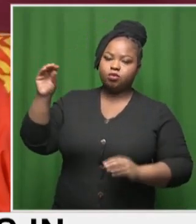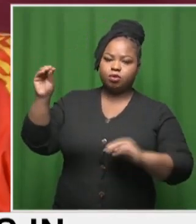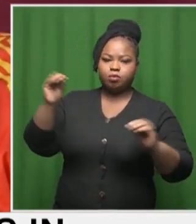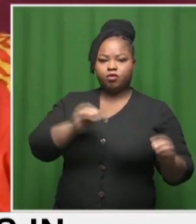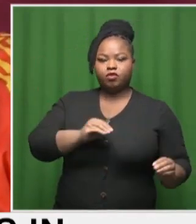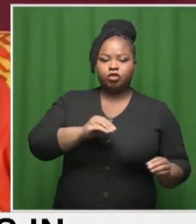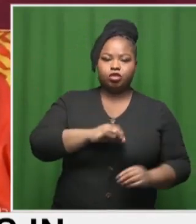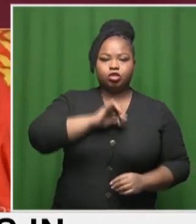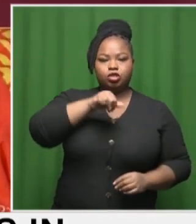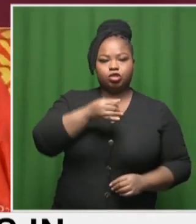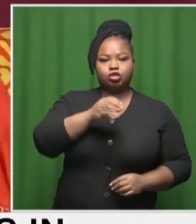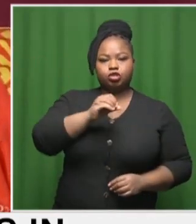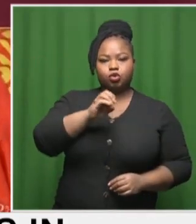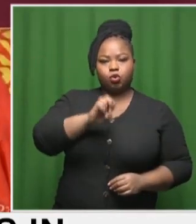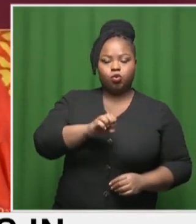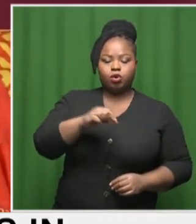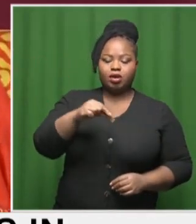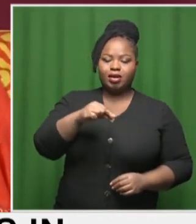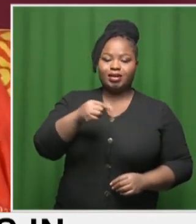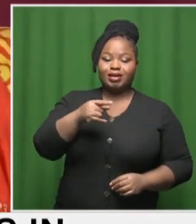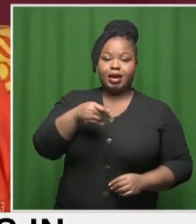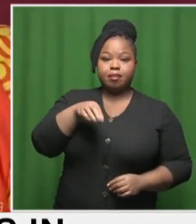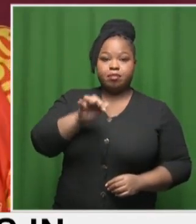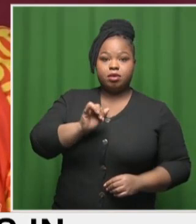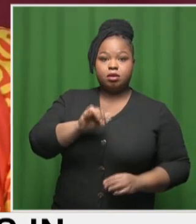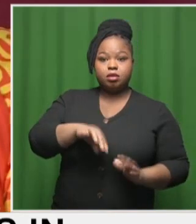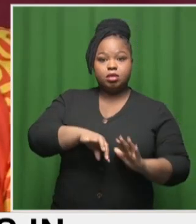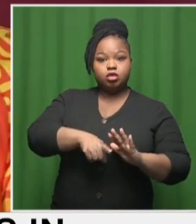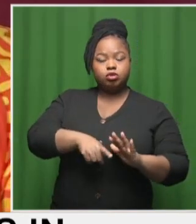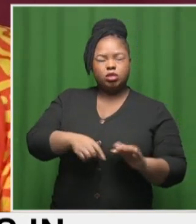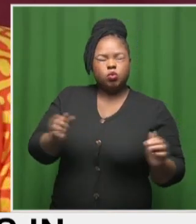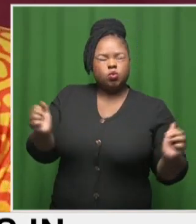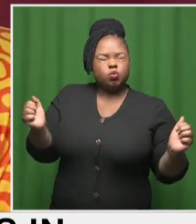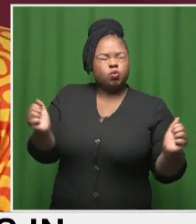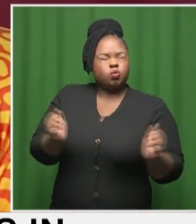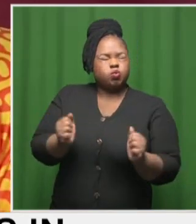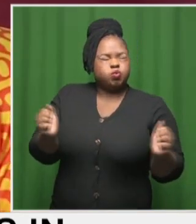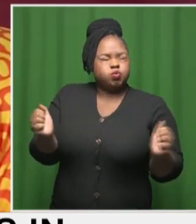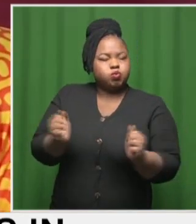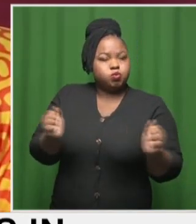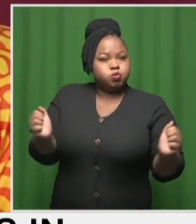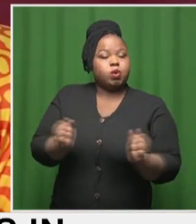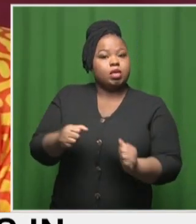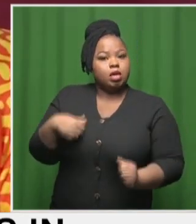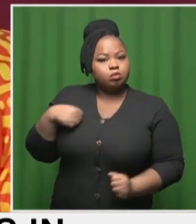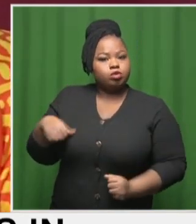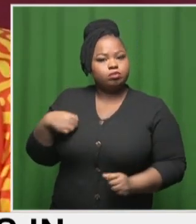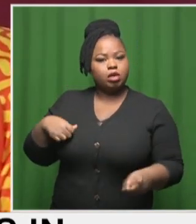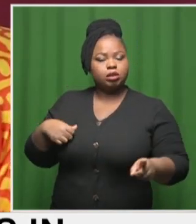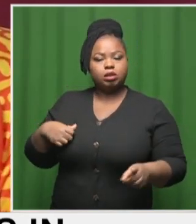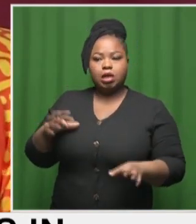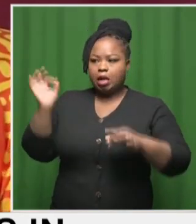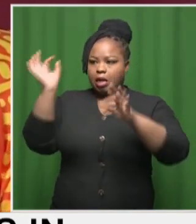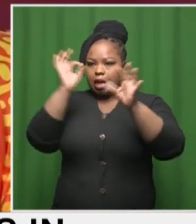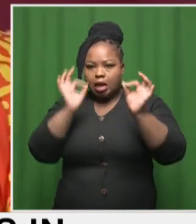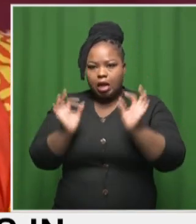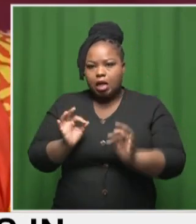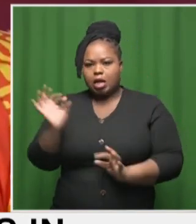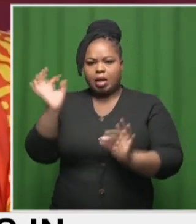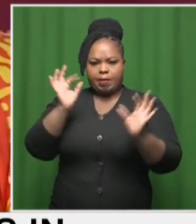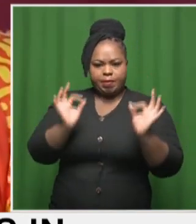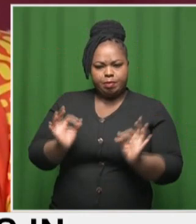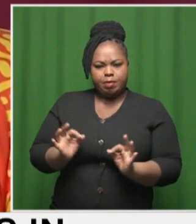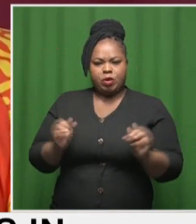District Municipality. It was cold, very cold, and it was snowing. But people were